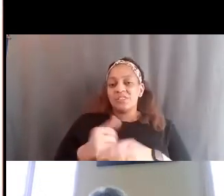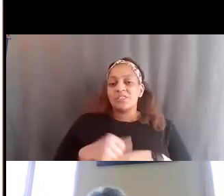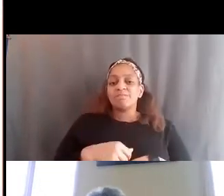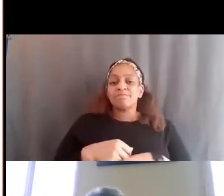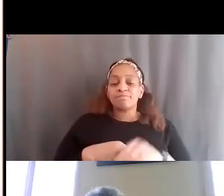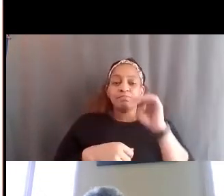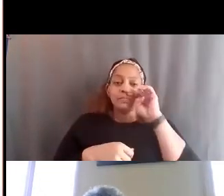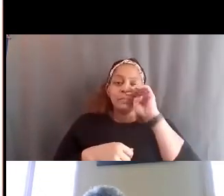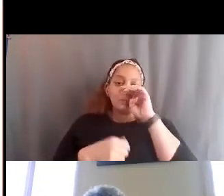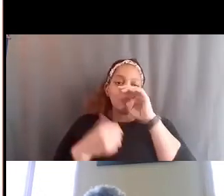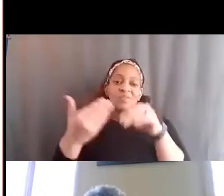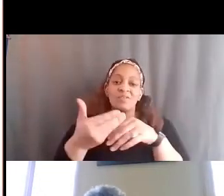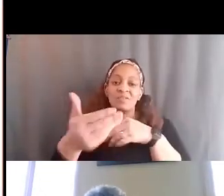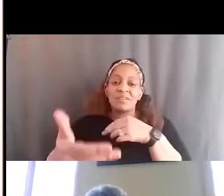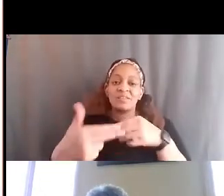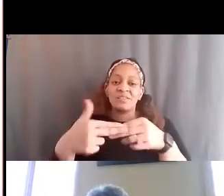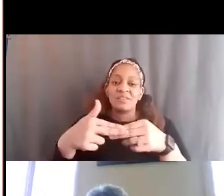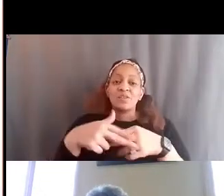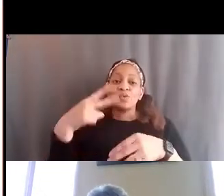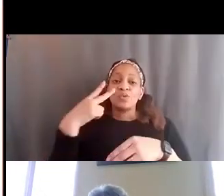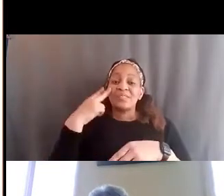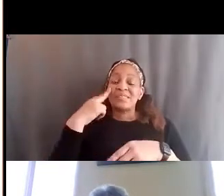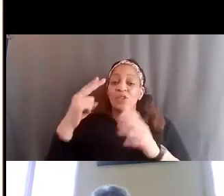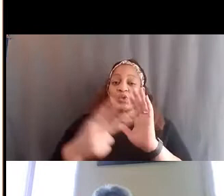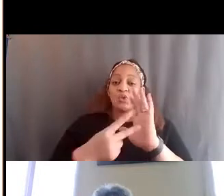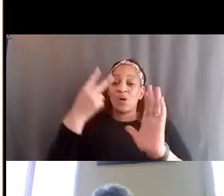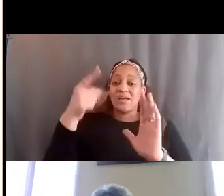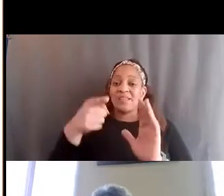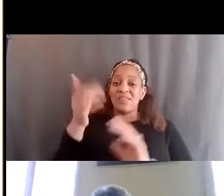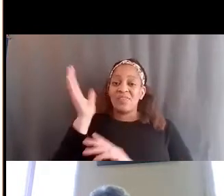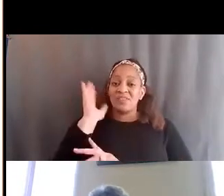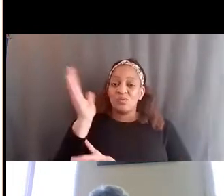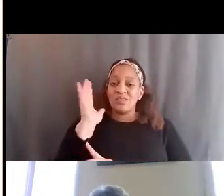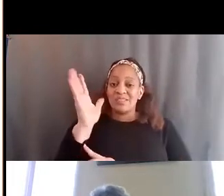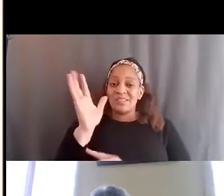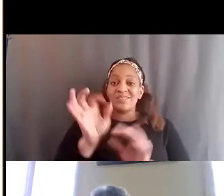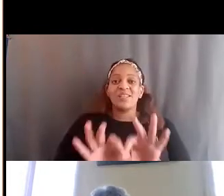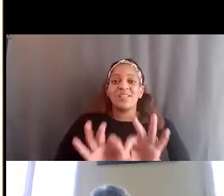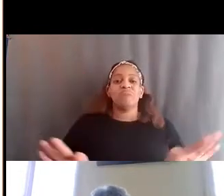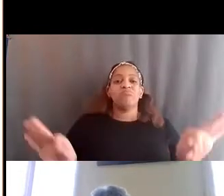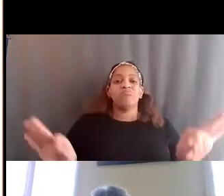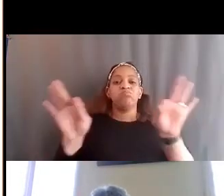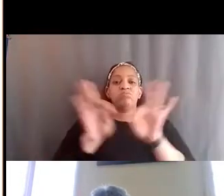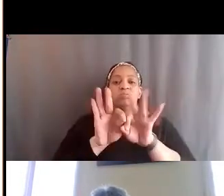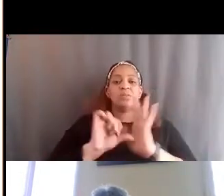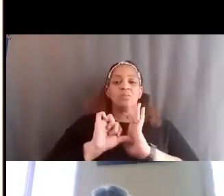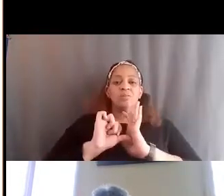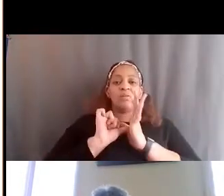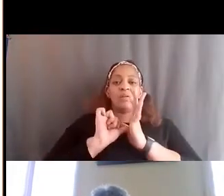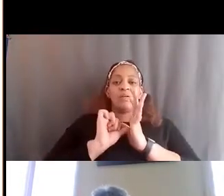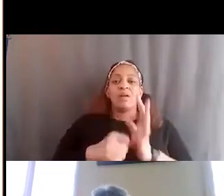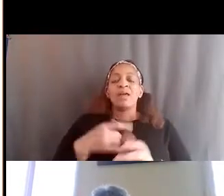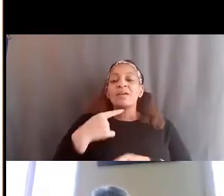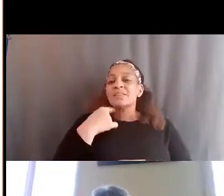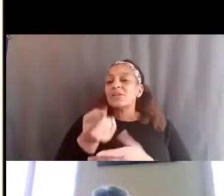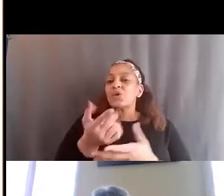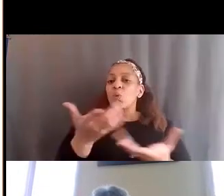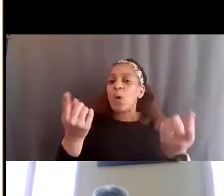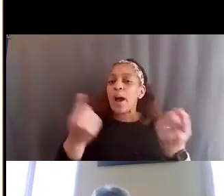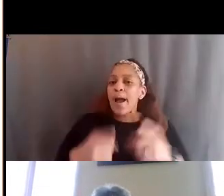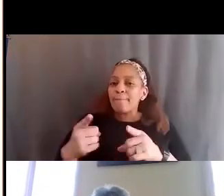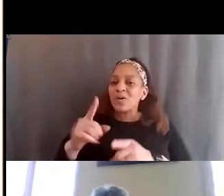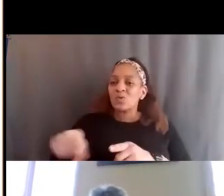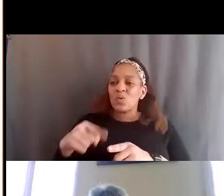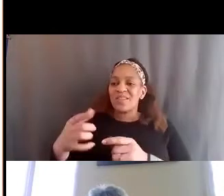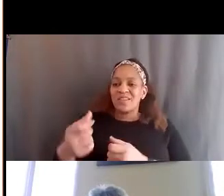So you'll see this slide twice in the presentation. It's hugely important in terms of what happens when a supported employment